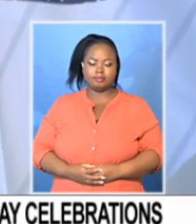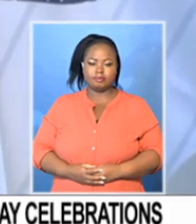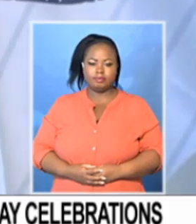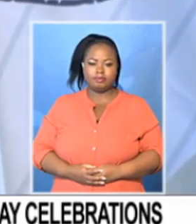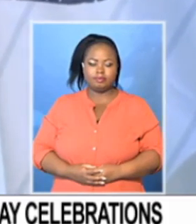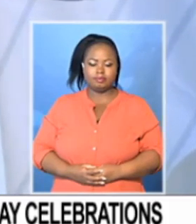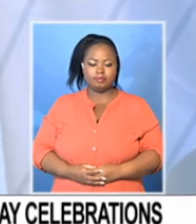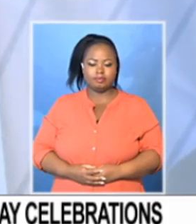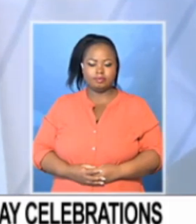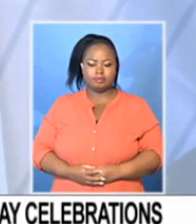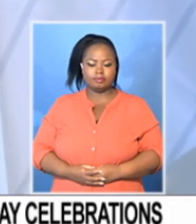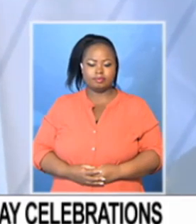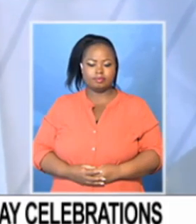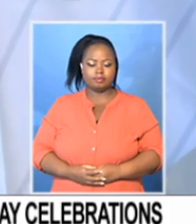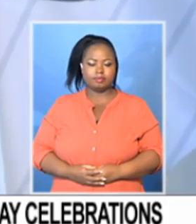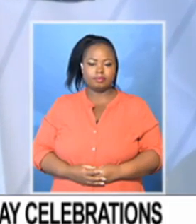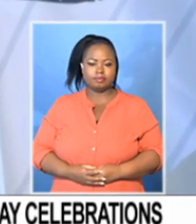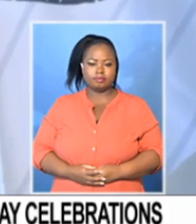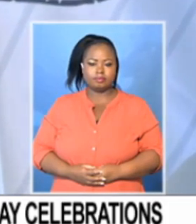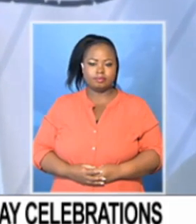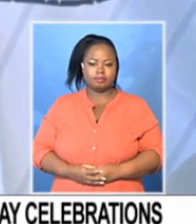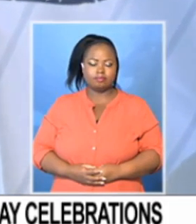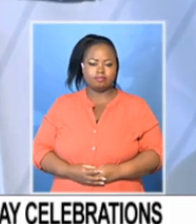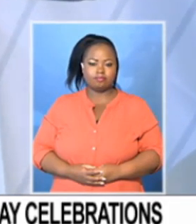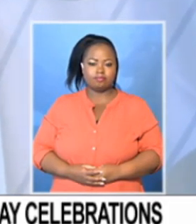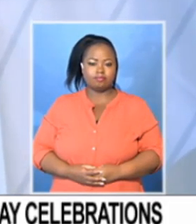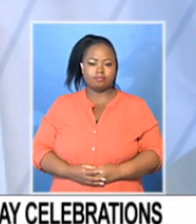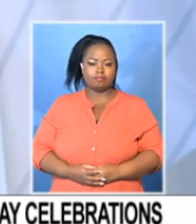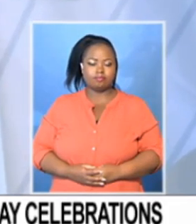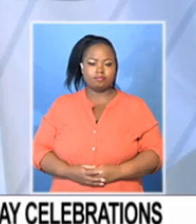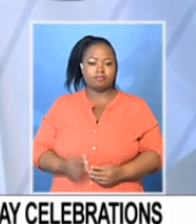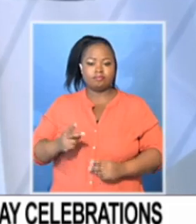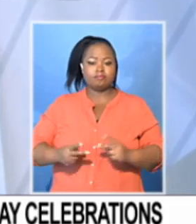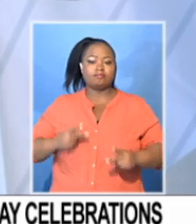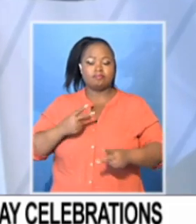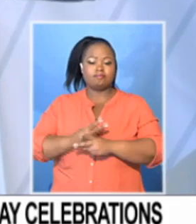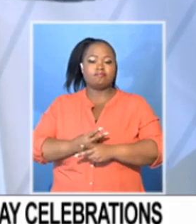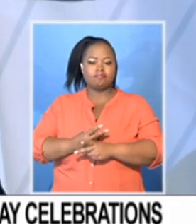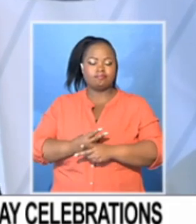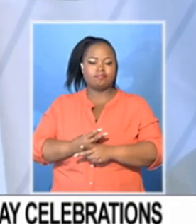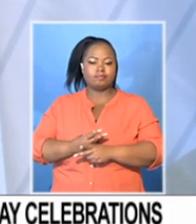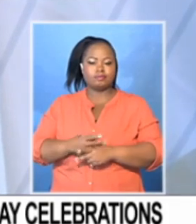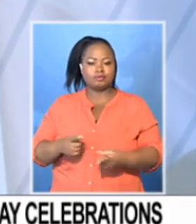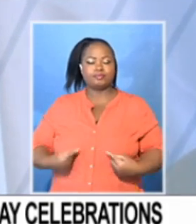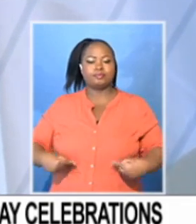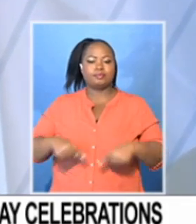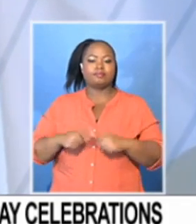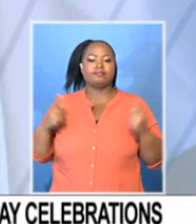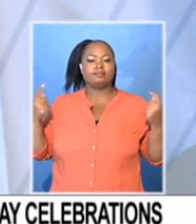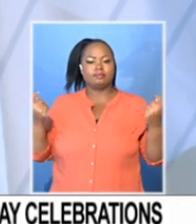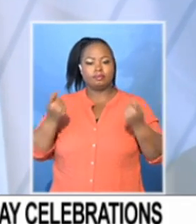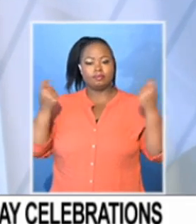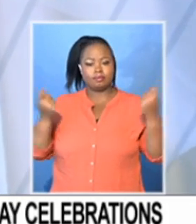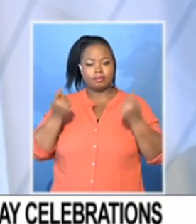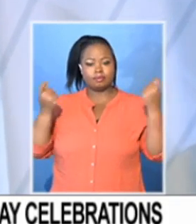The event thus also celebrates the life of the